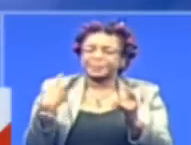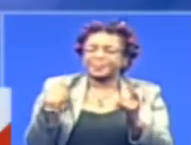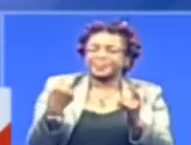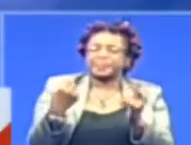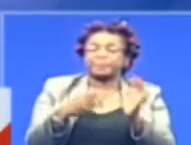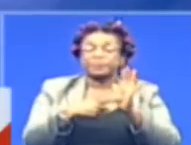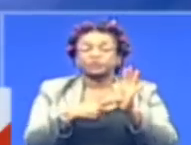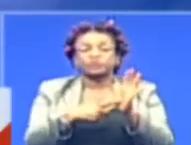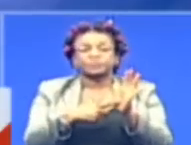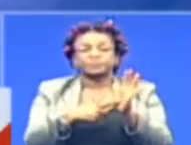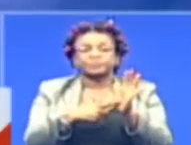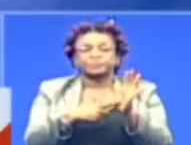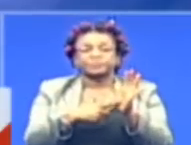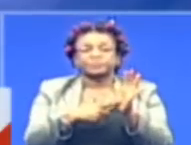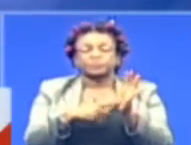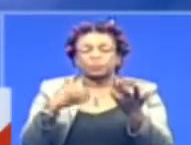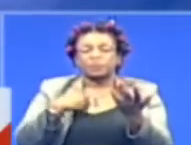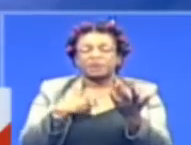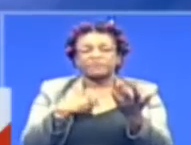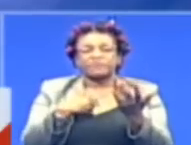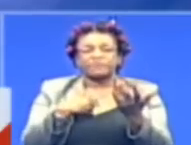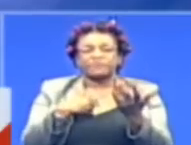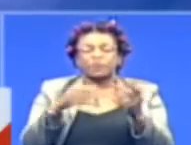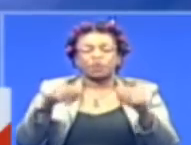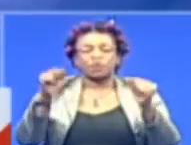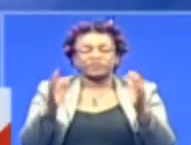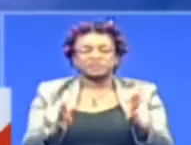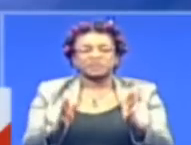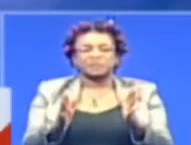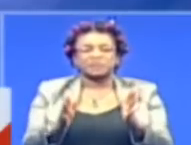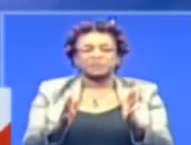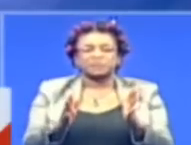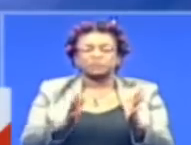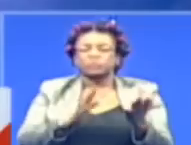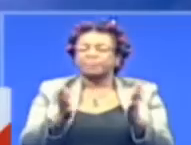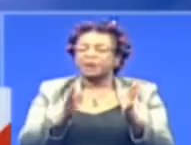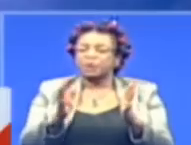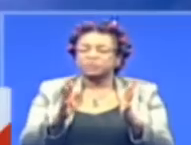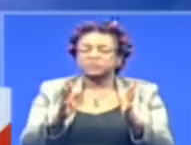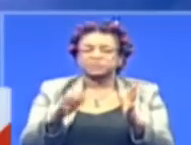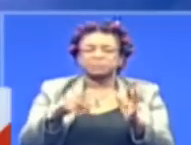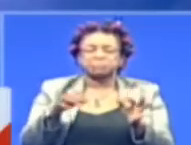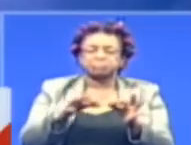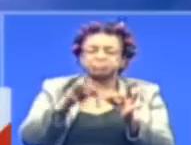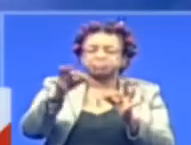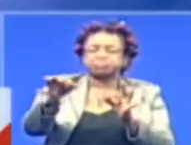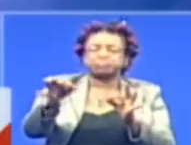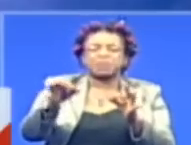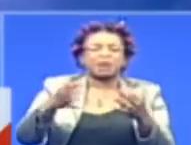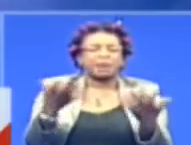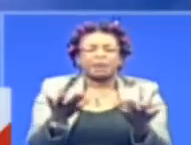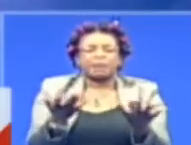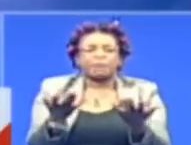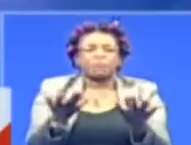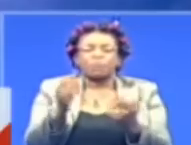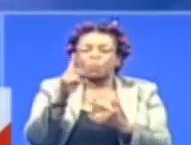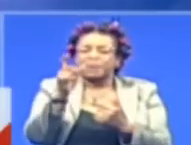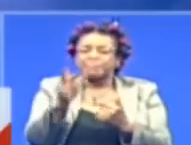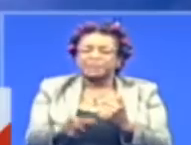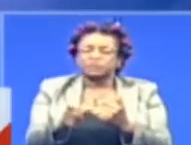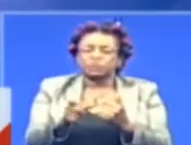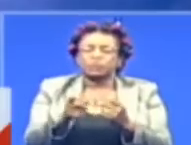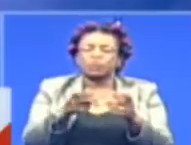that currently we have one officer to about 1,000 hectares of land. Yes. How is it practical for one person to man that